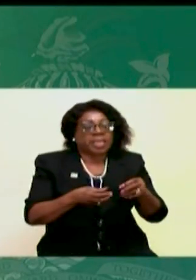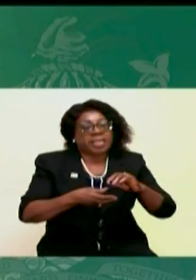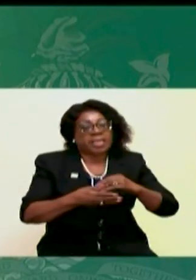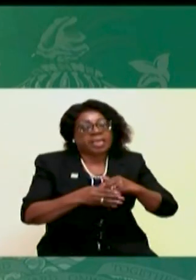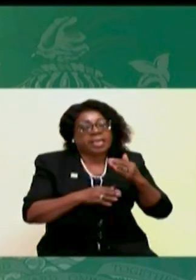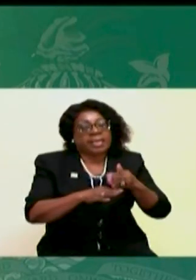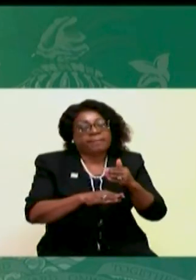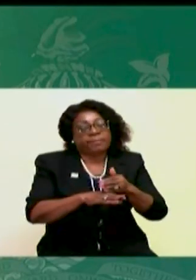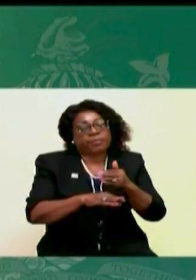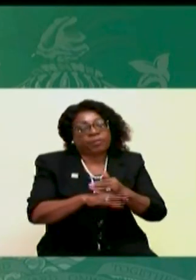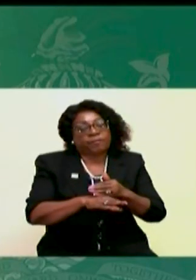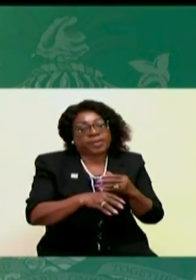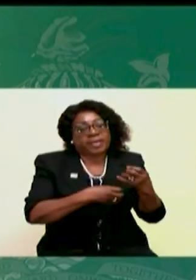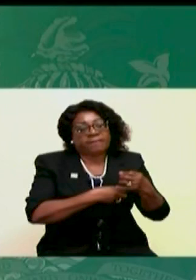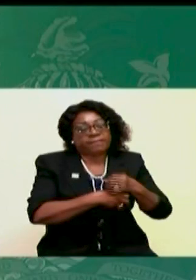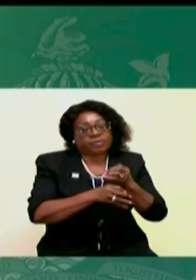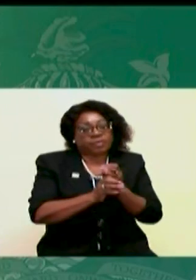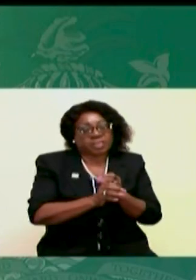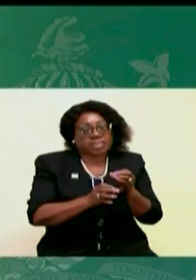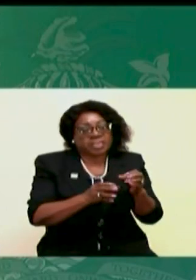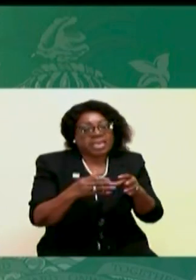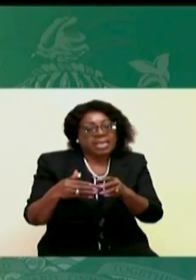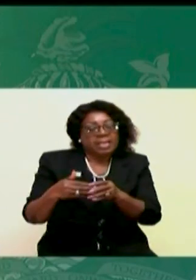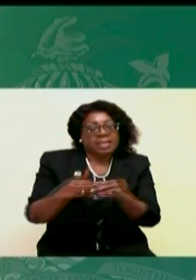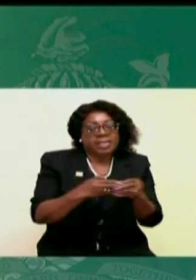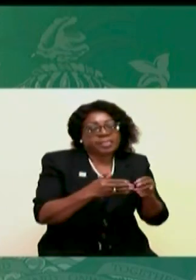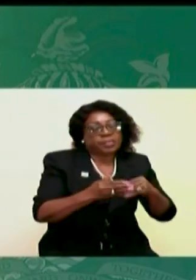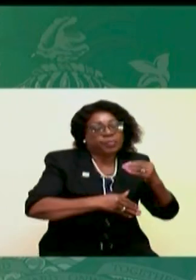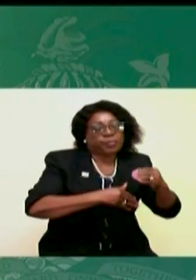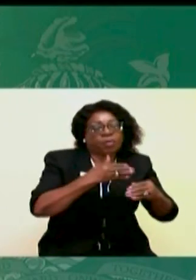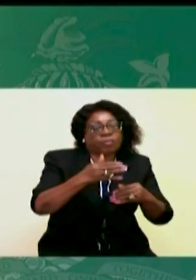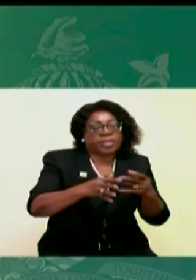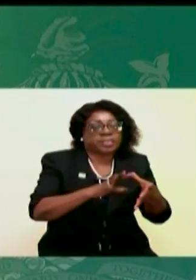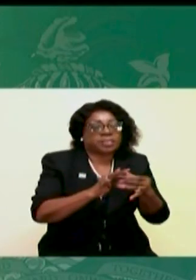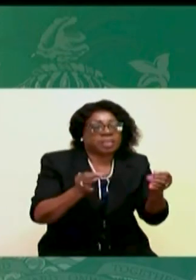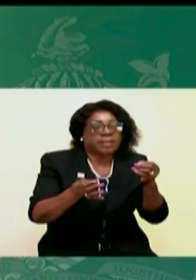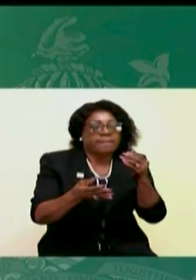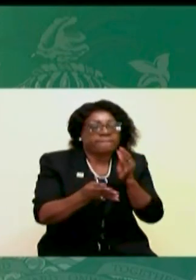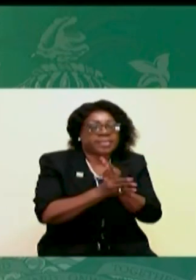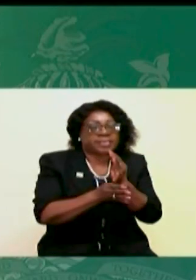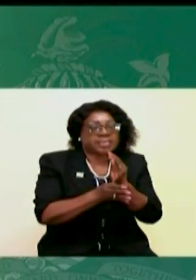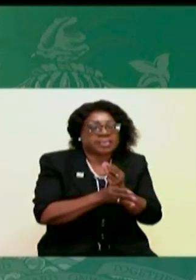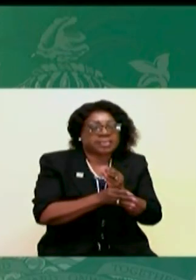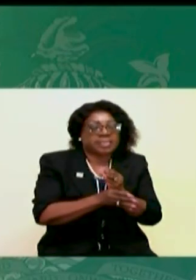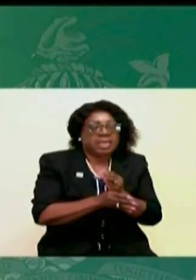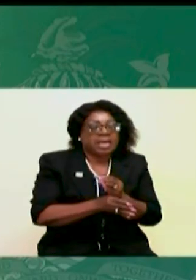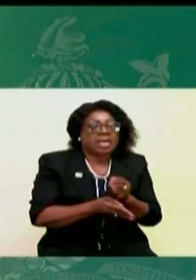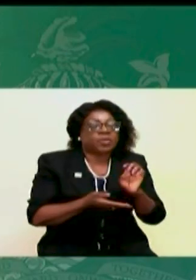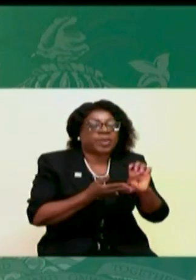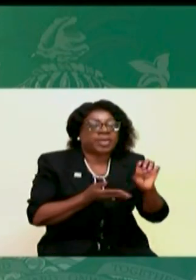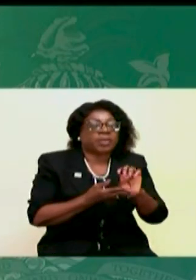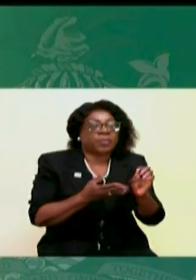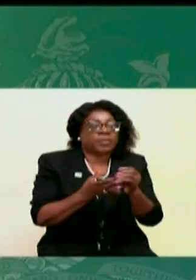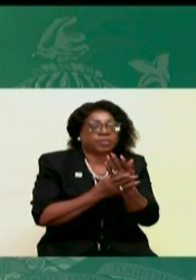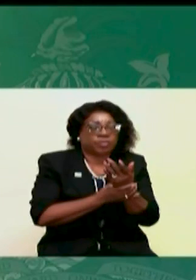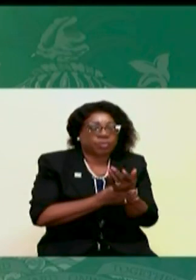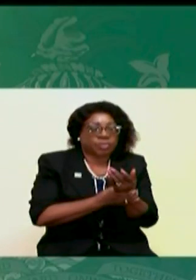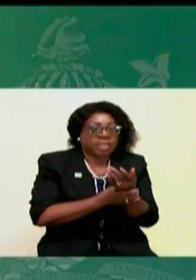progress for businesses. This leads to new investments and economic growth, which leads to an environment